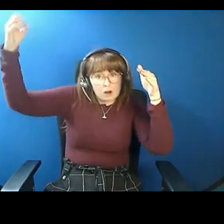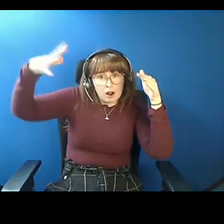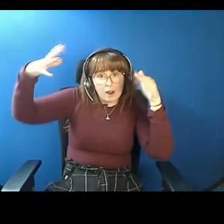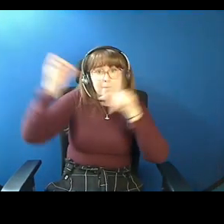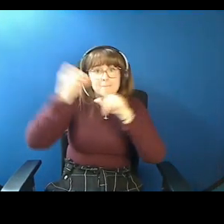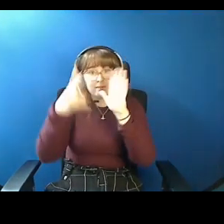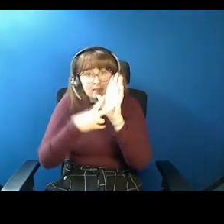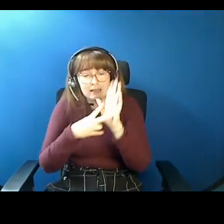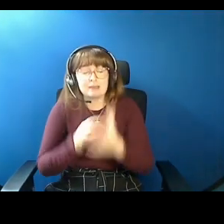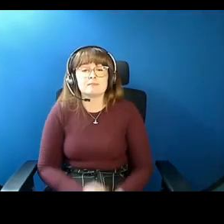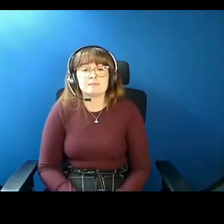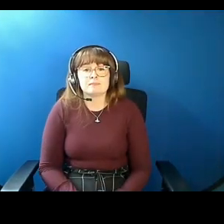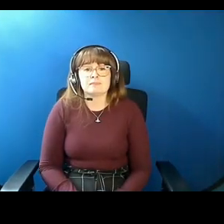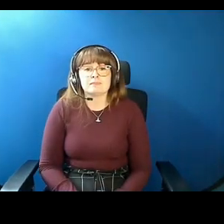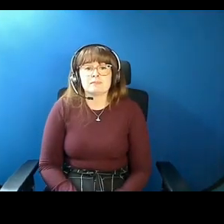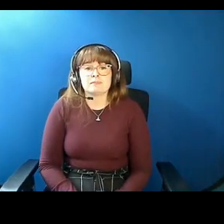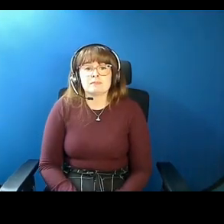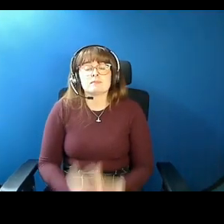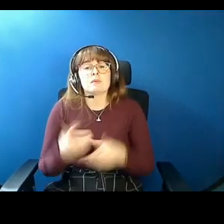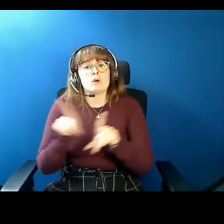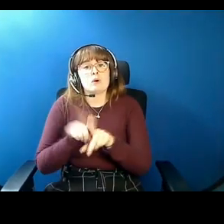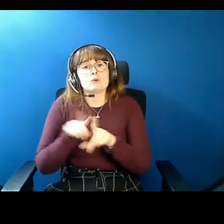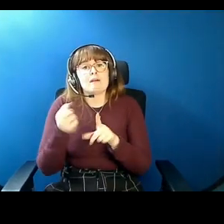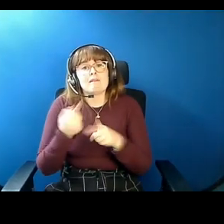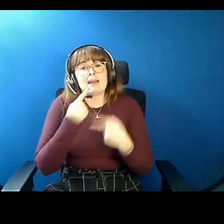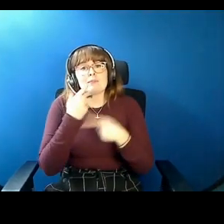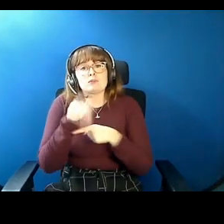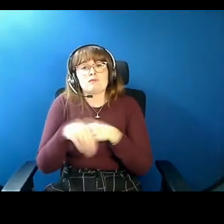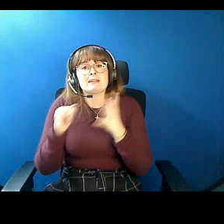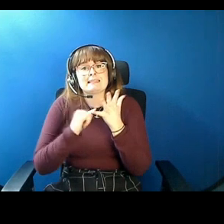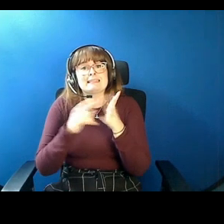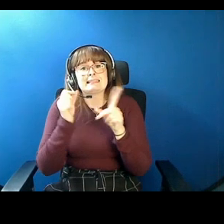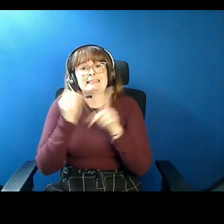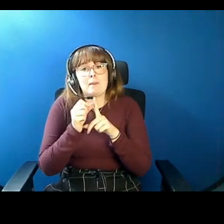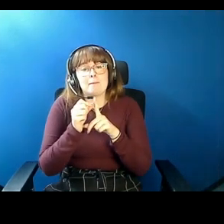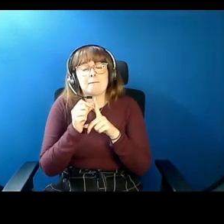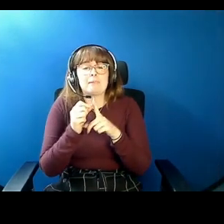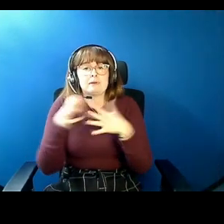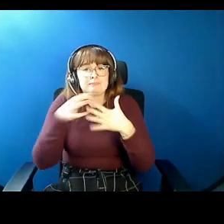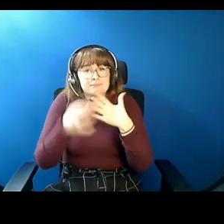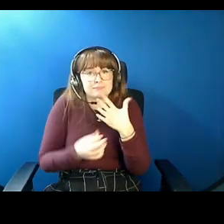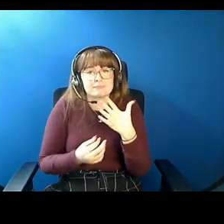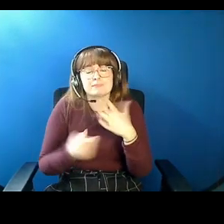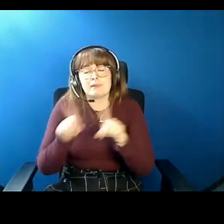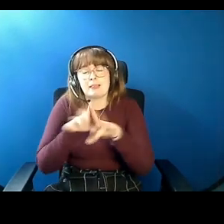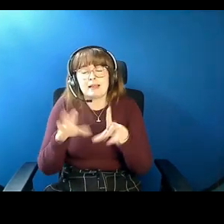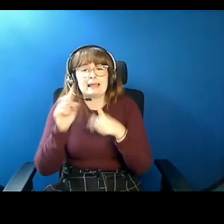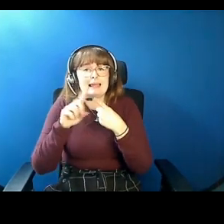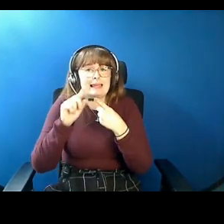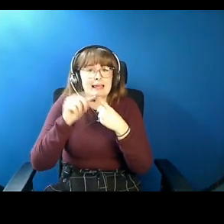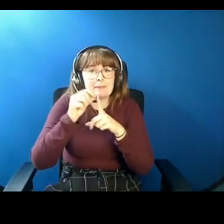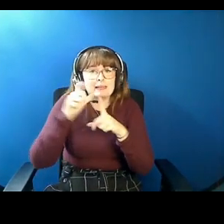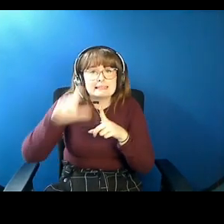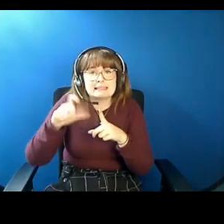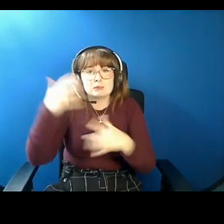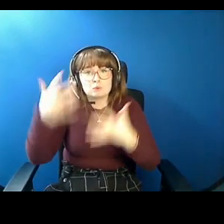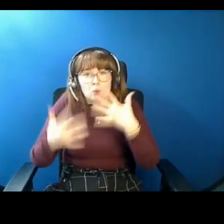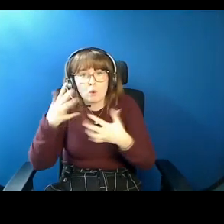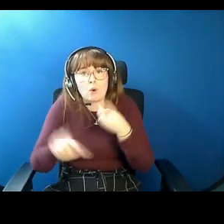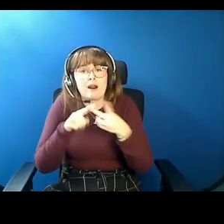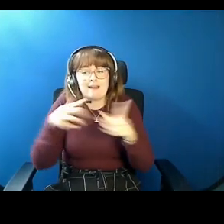boilers. There's also information around the SAP characteristics of the property. So this is things like the EPC score, the environmental impact